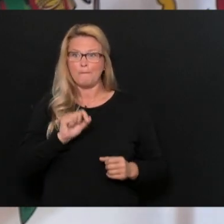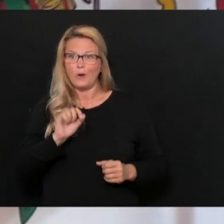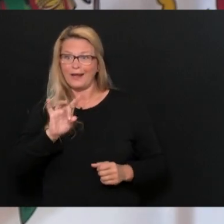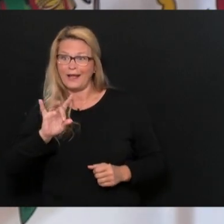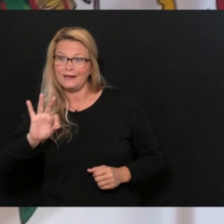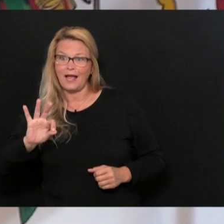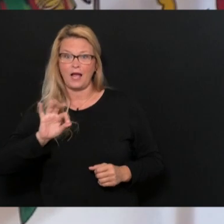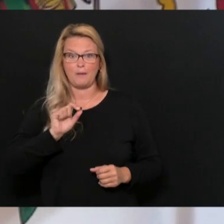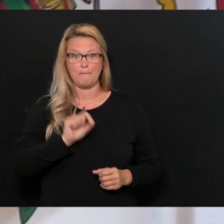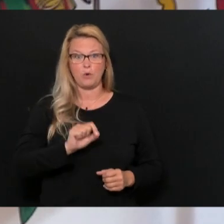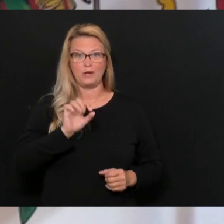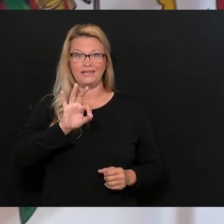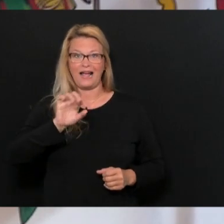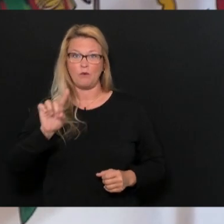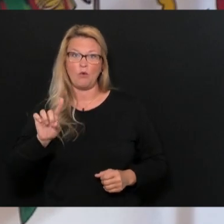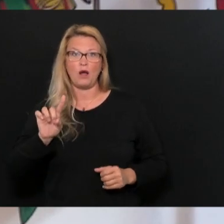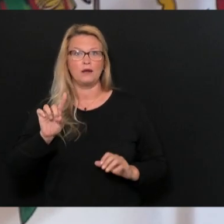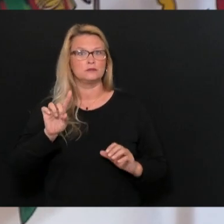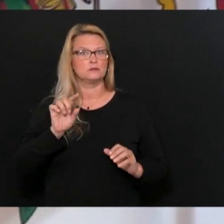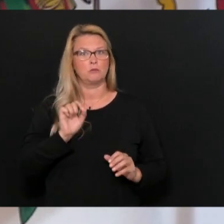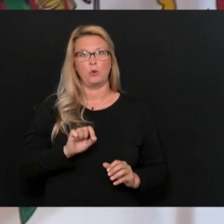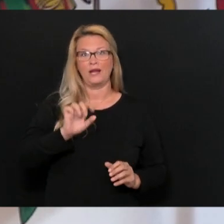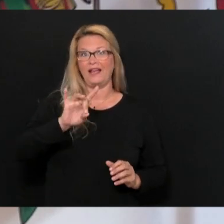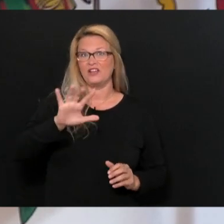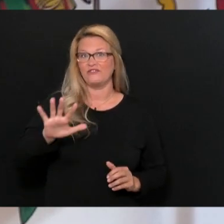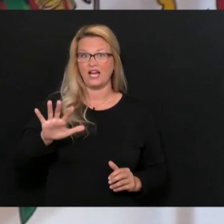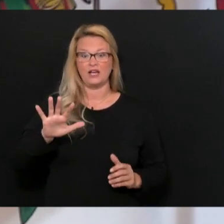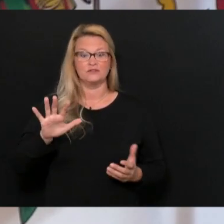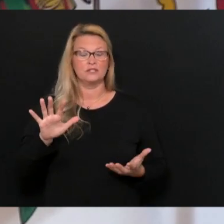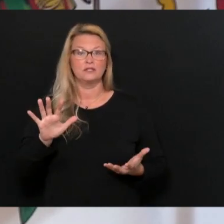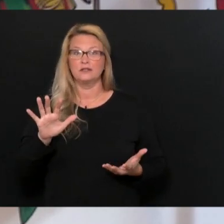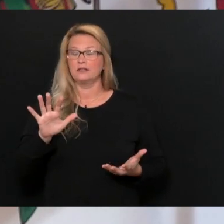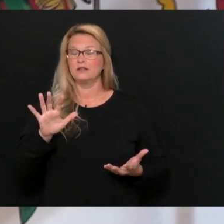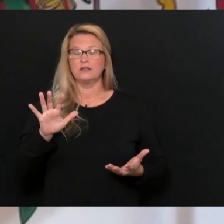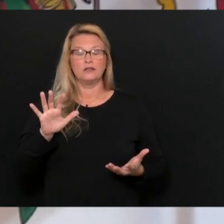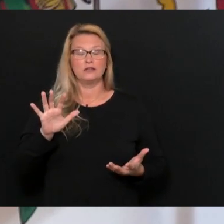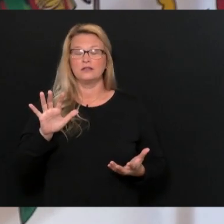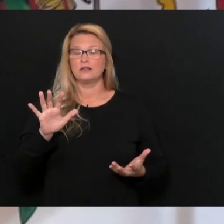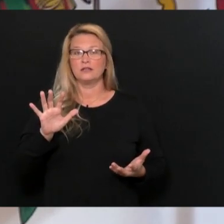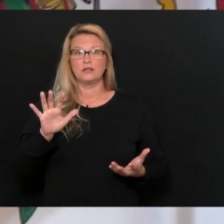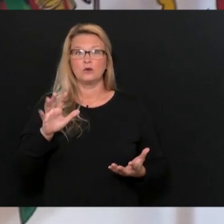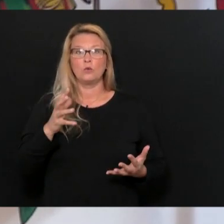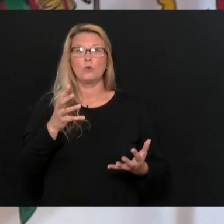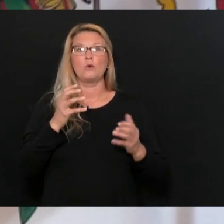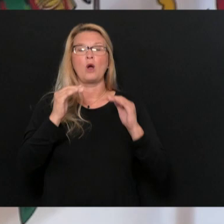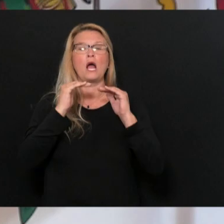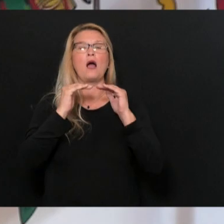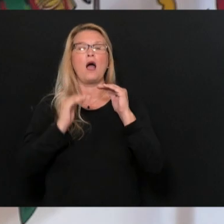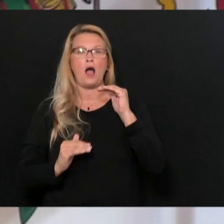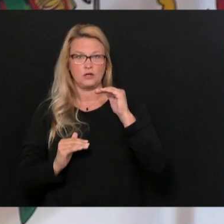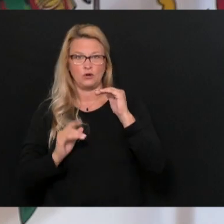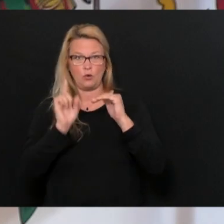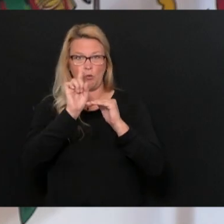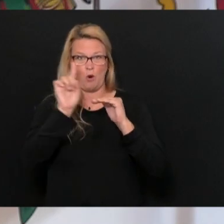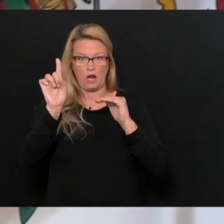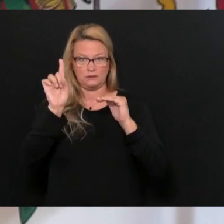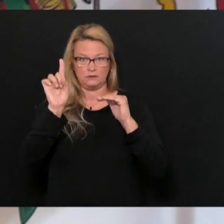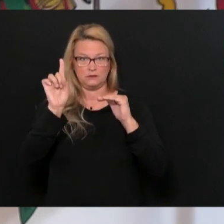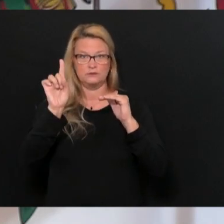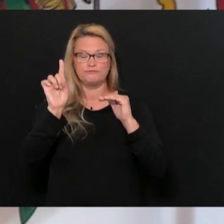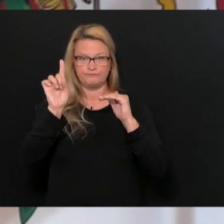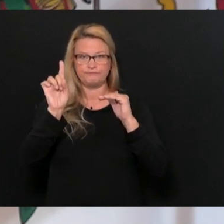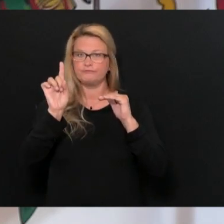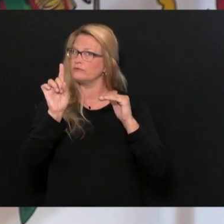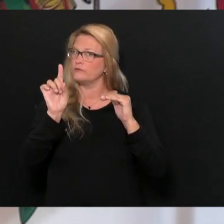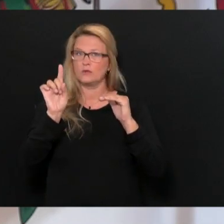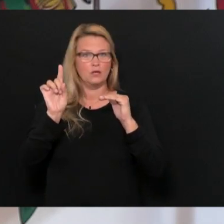0.89 or 0.91 or 0.85. We want to be significantly under 1. We